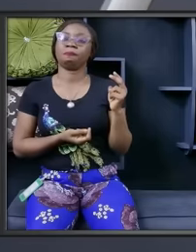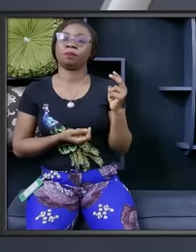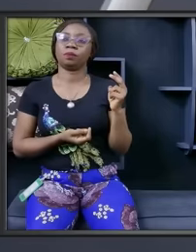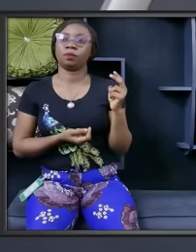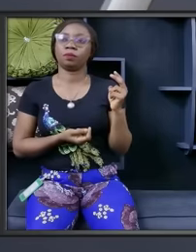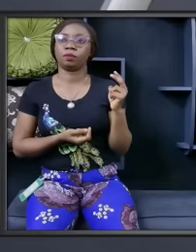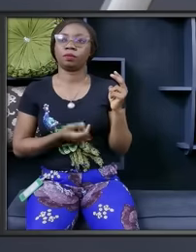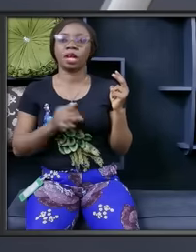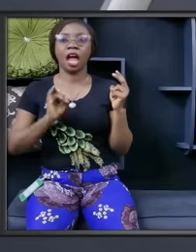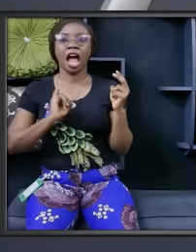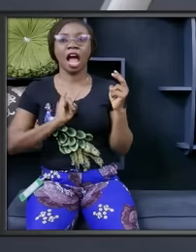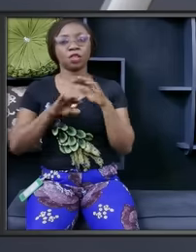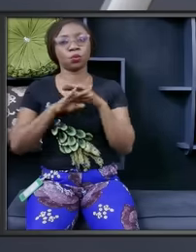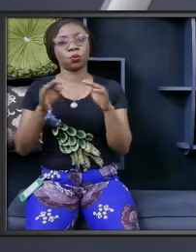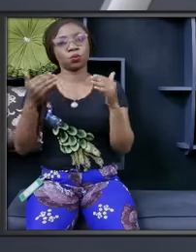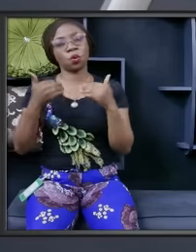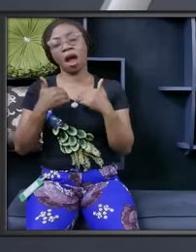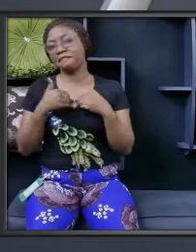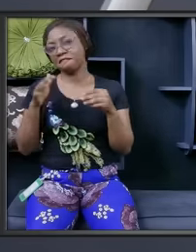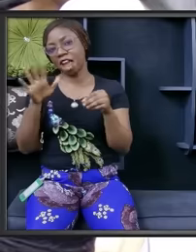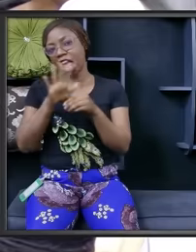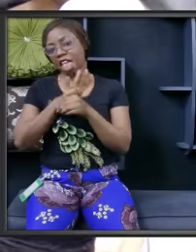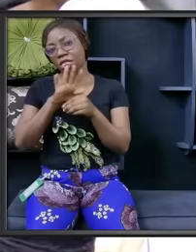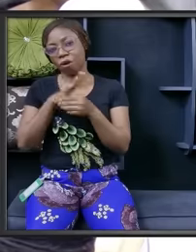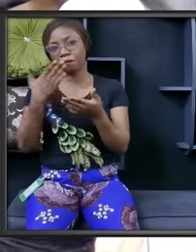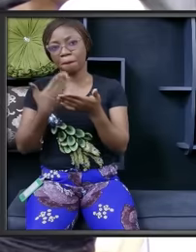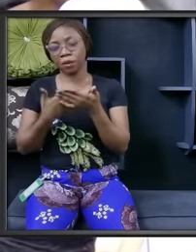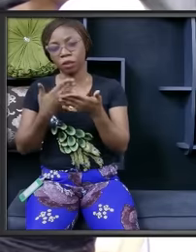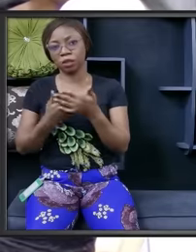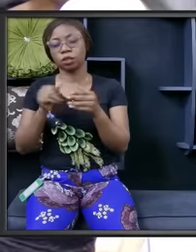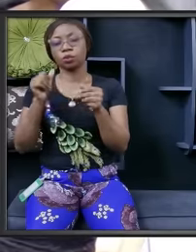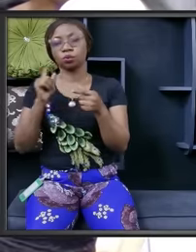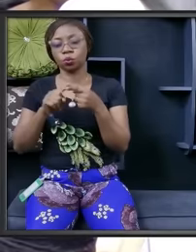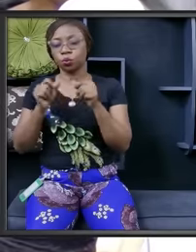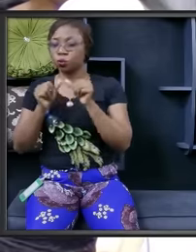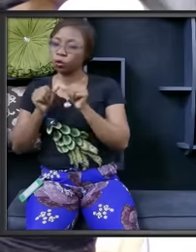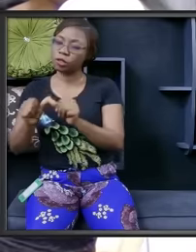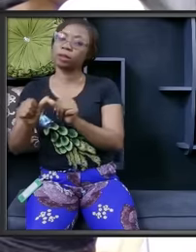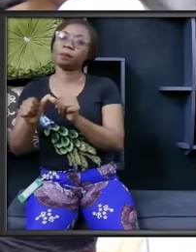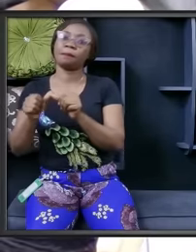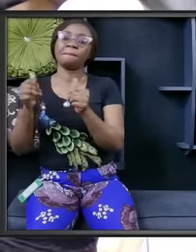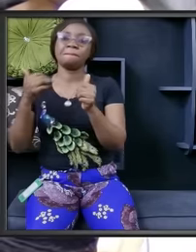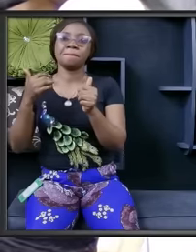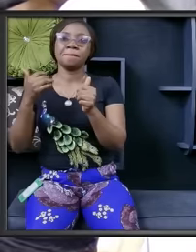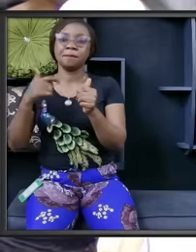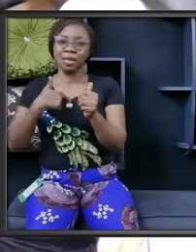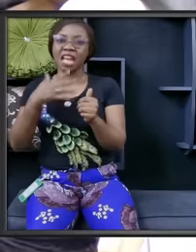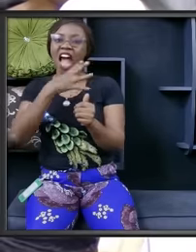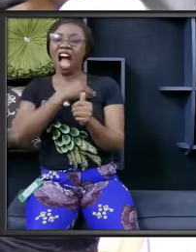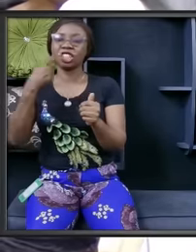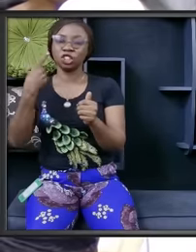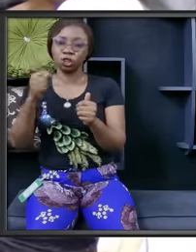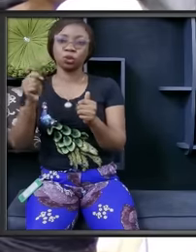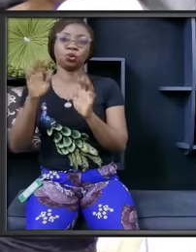I don't get enough money to like sustain me and the kids if I carry them. Out. God